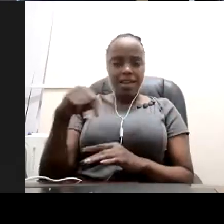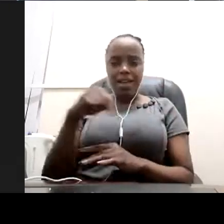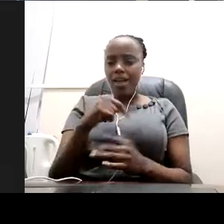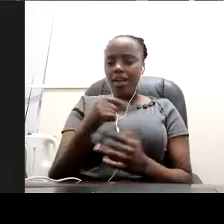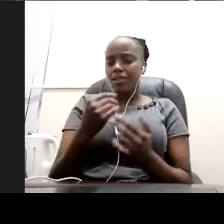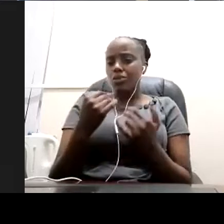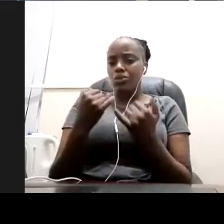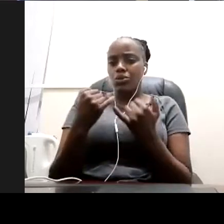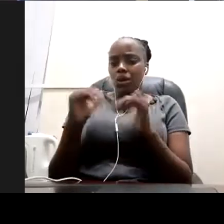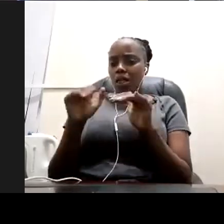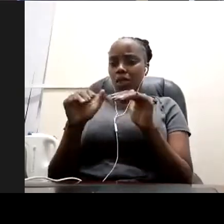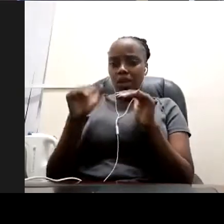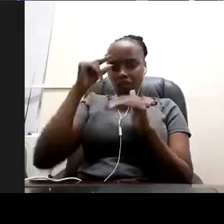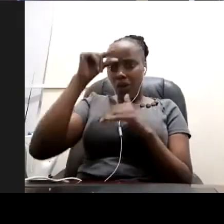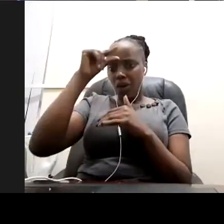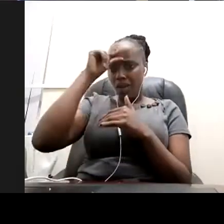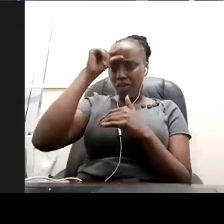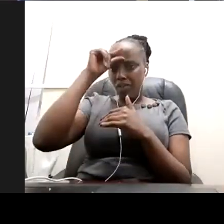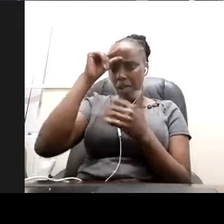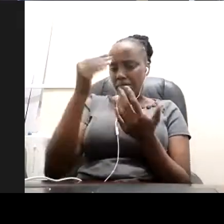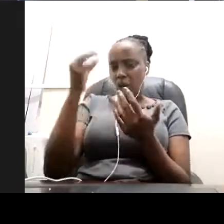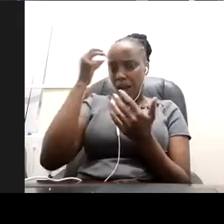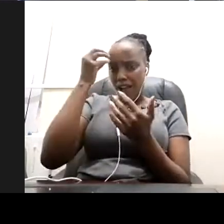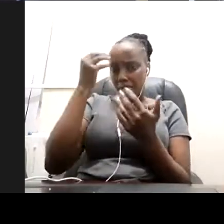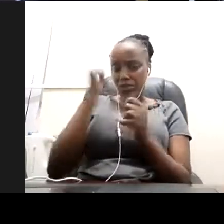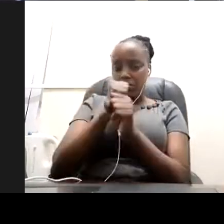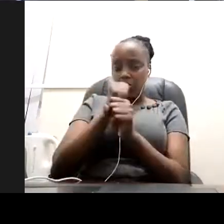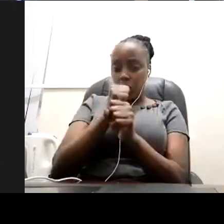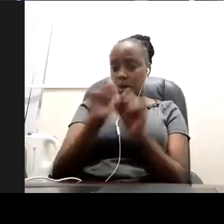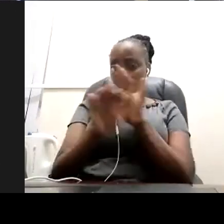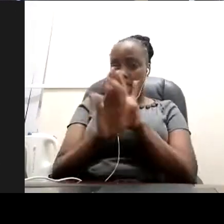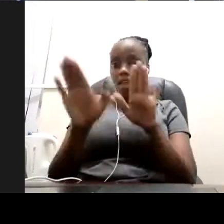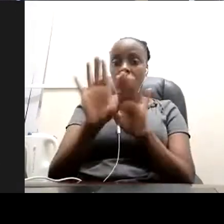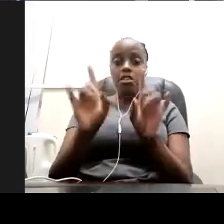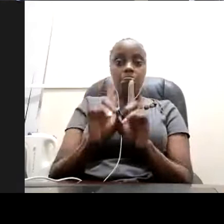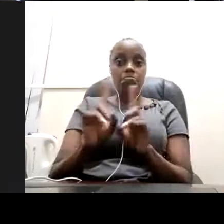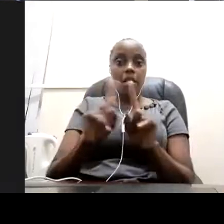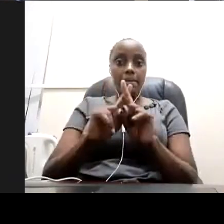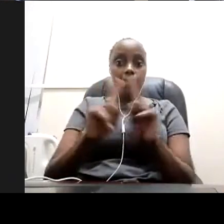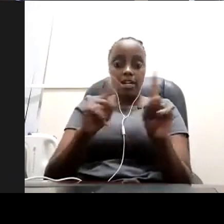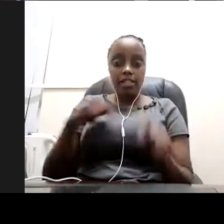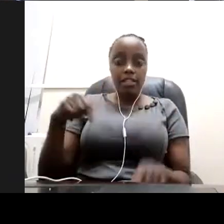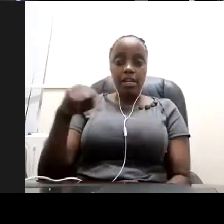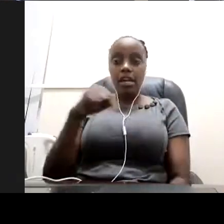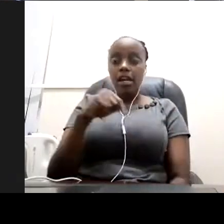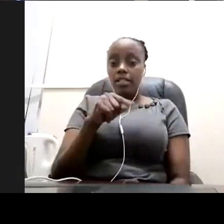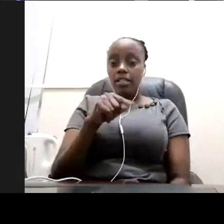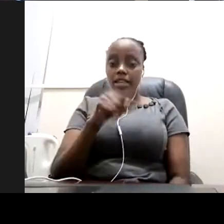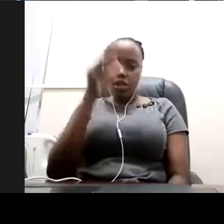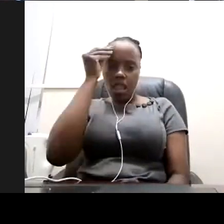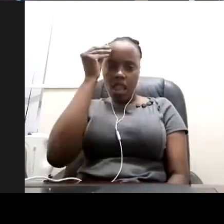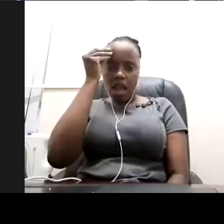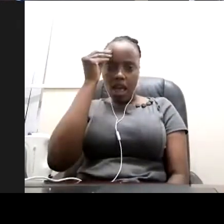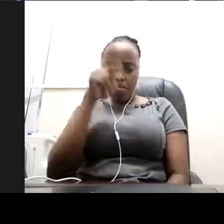some measures. Some of the governments did, but not all of them. But we need to learn from this pandemic to